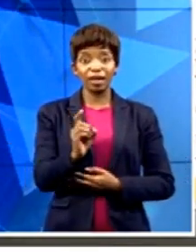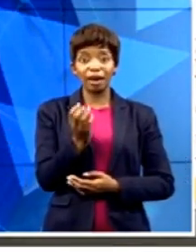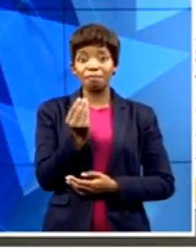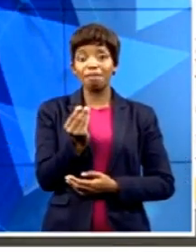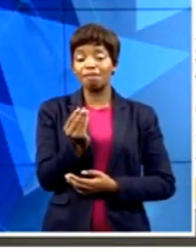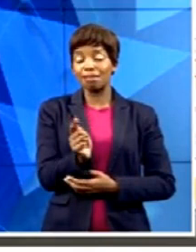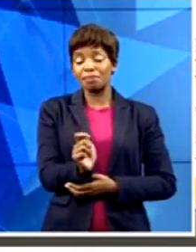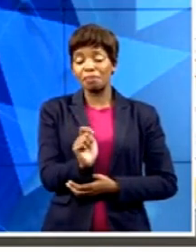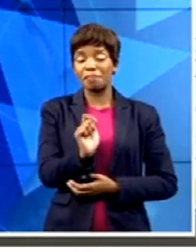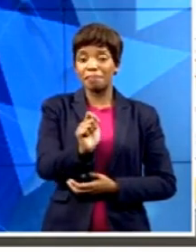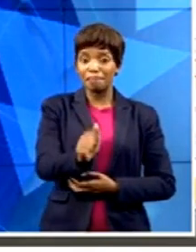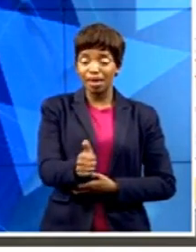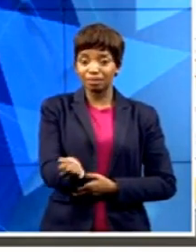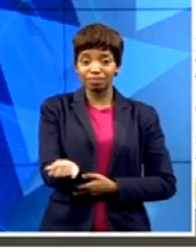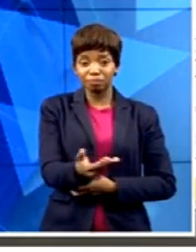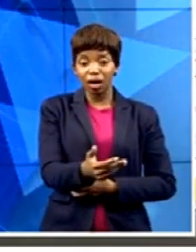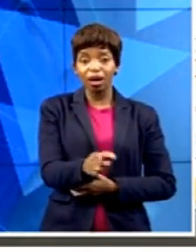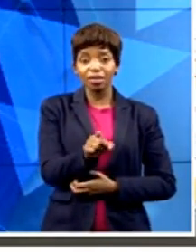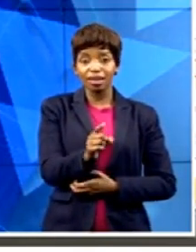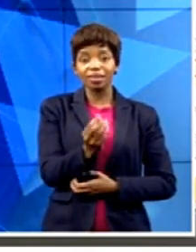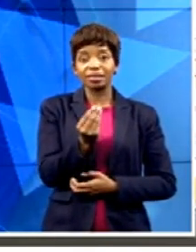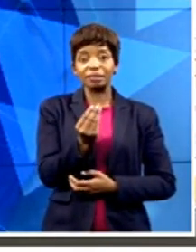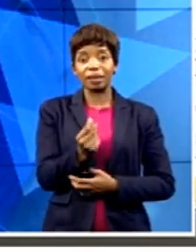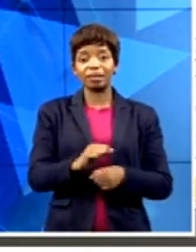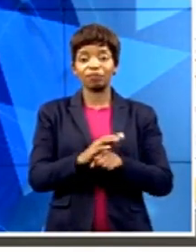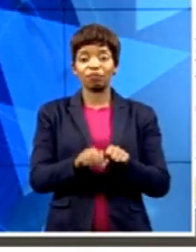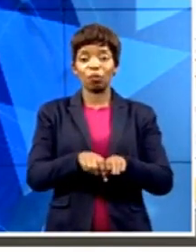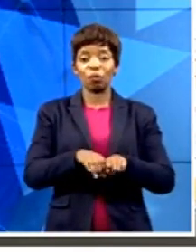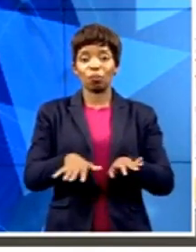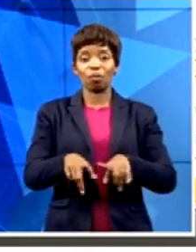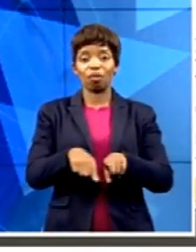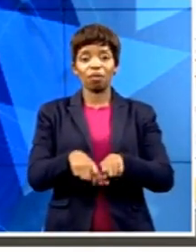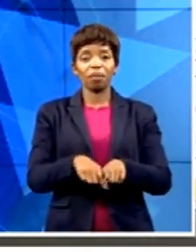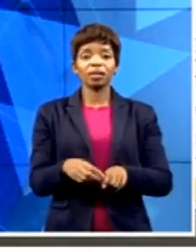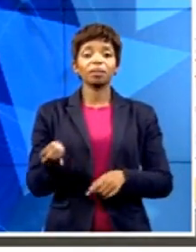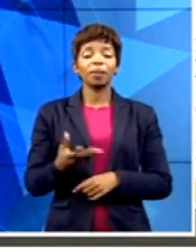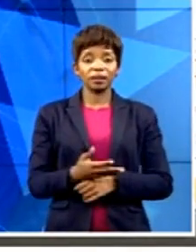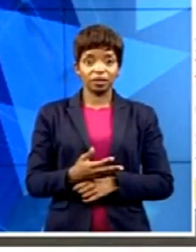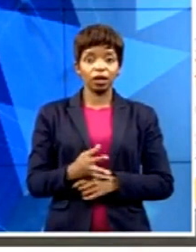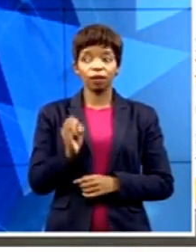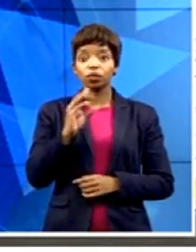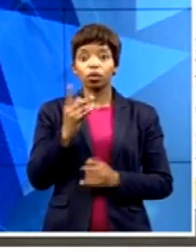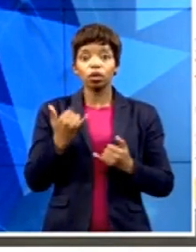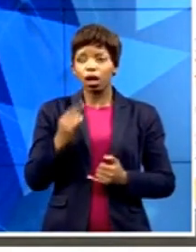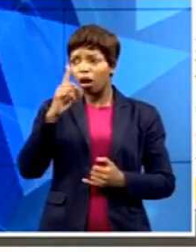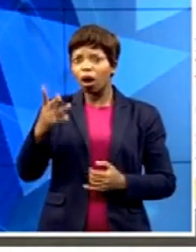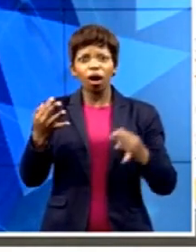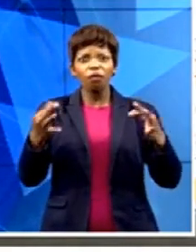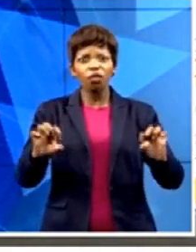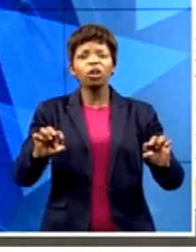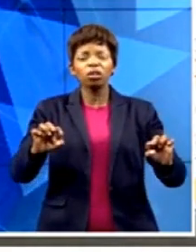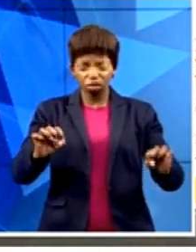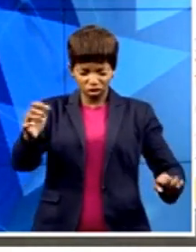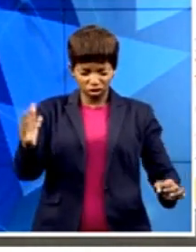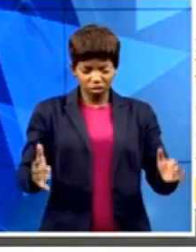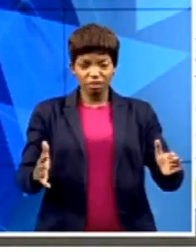these tests is quite exorbitant for them. So finding that it is available for them and they can come through here without a referral from a doctor and without all the other